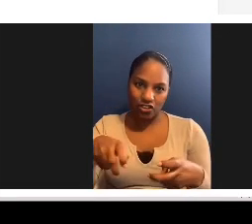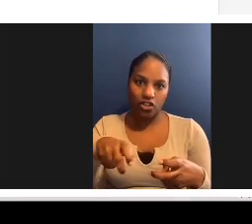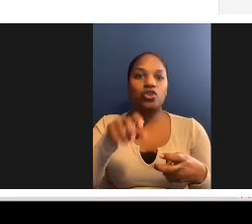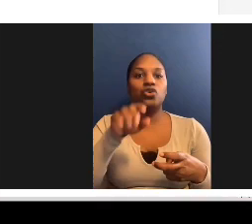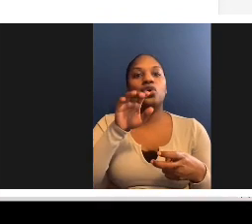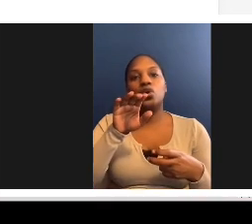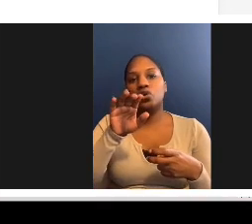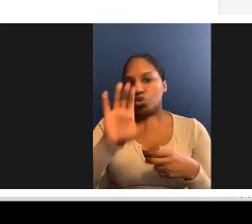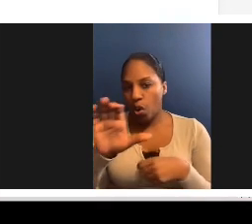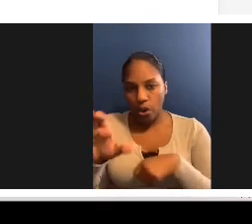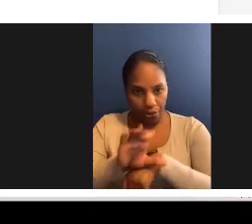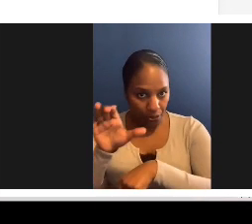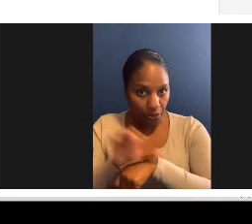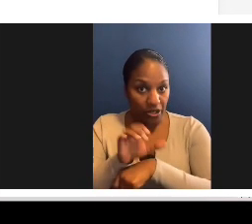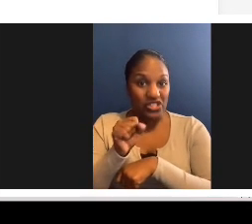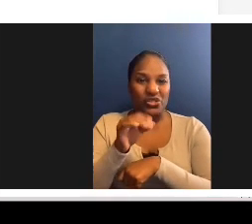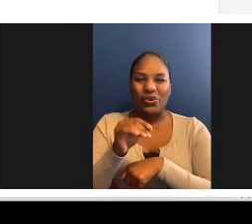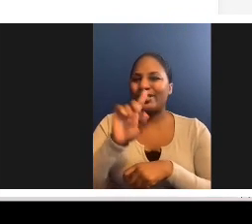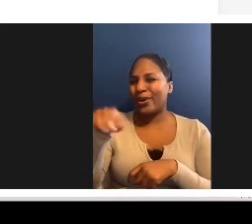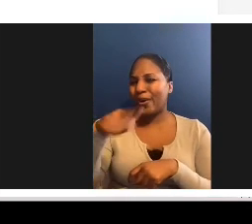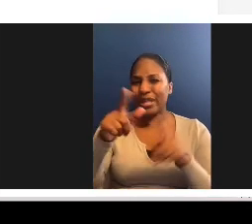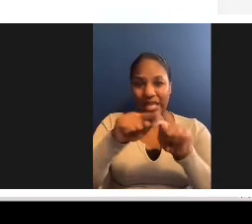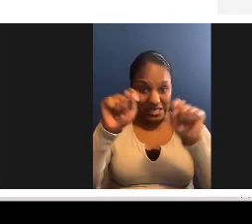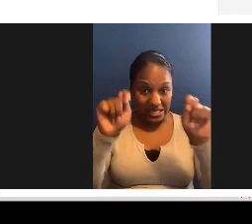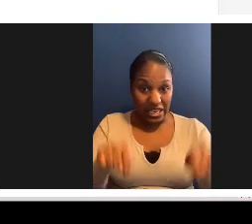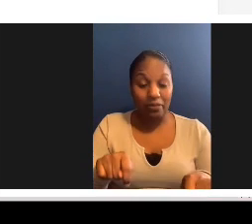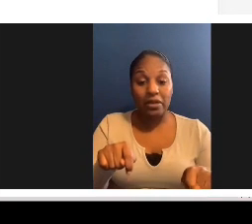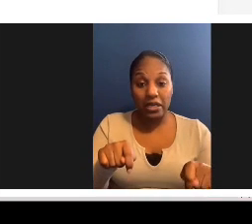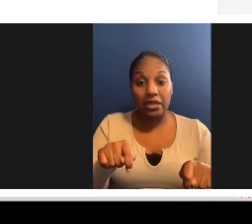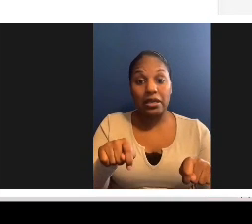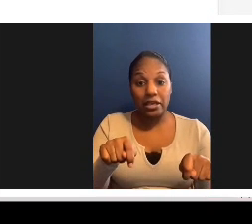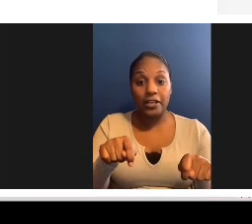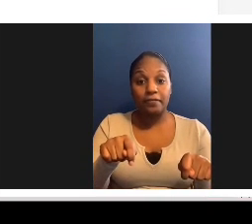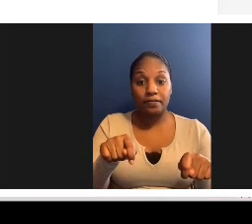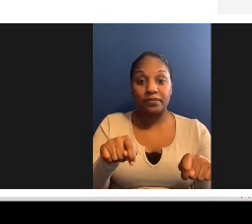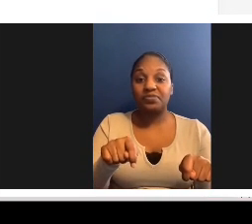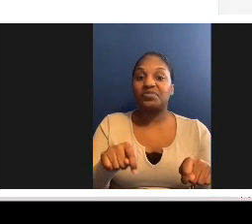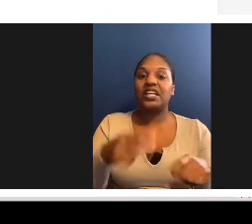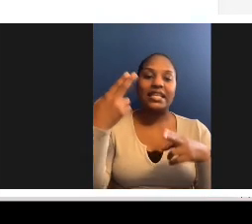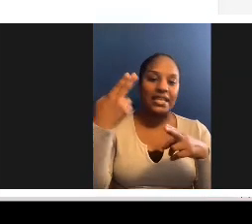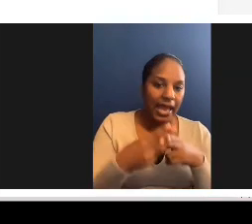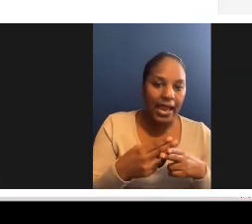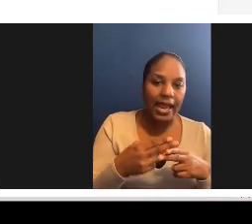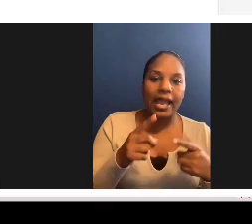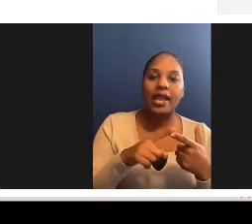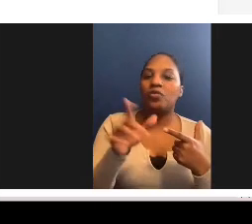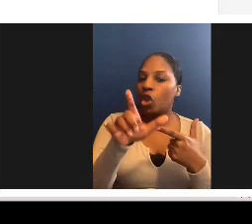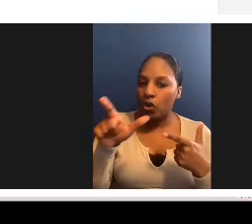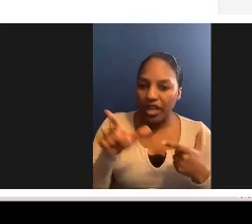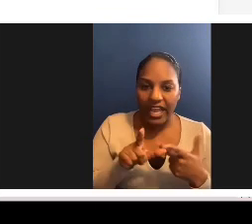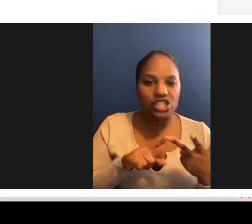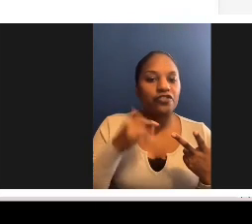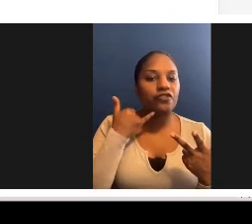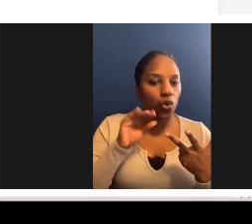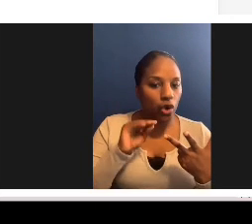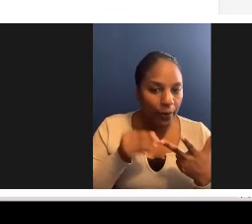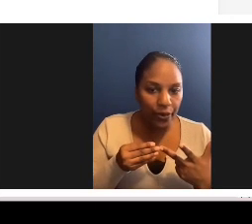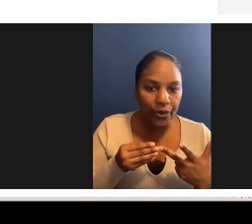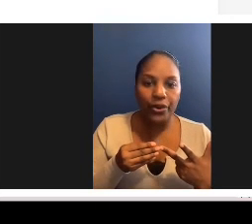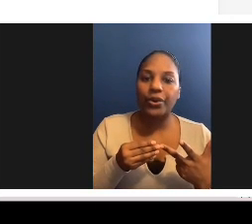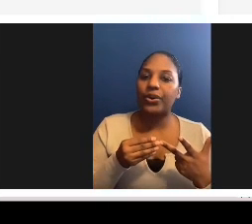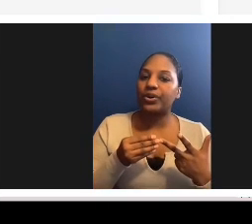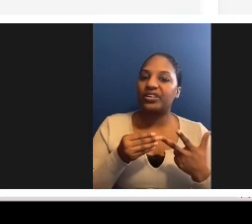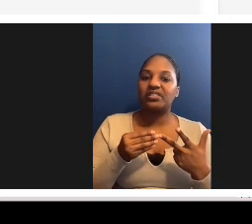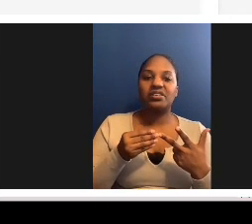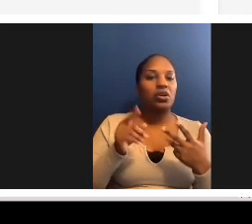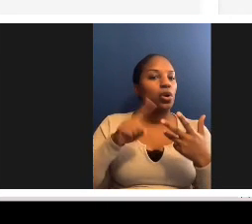device. But it's just a template that just goes, the name, the location, phone number. It tells